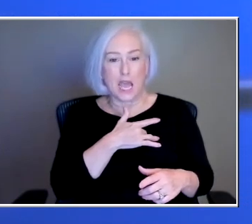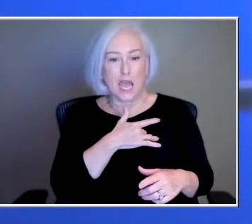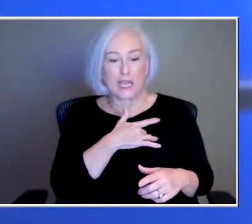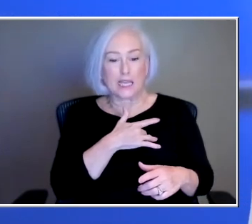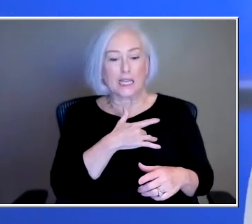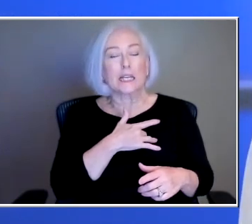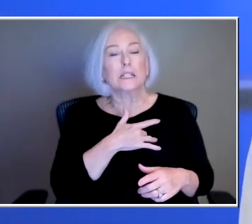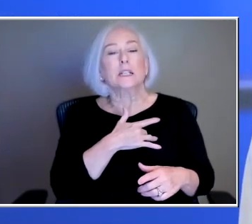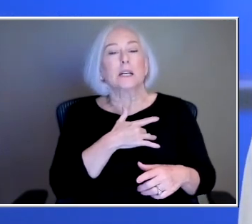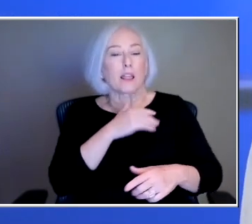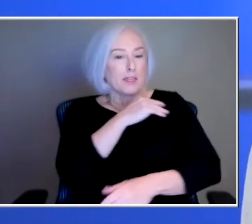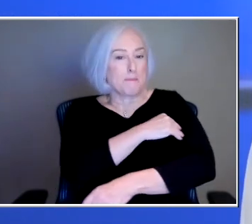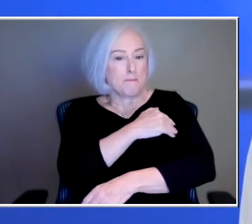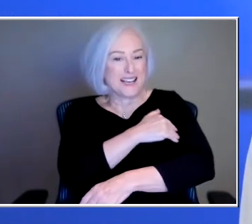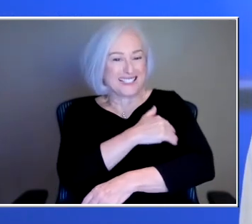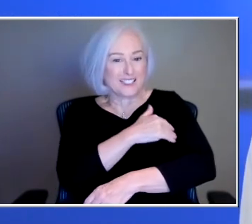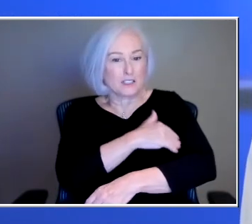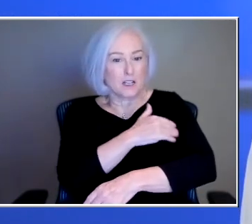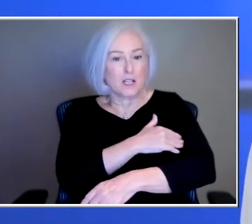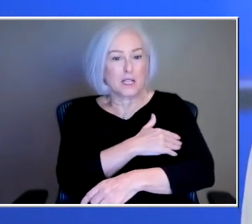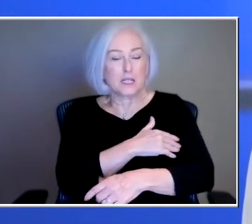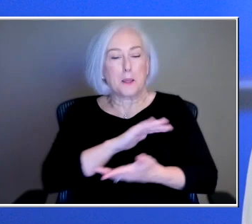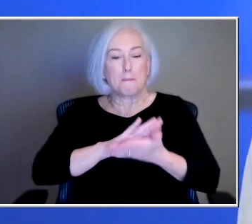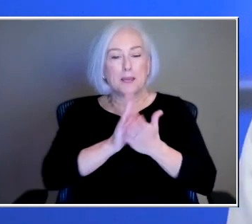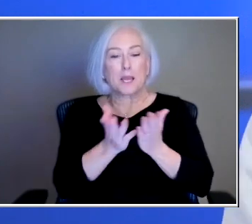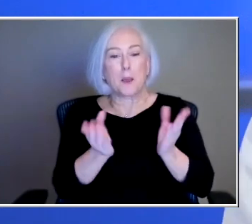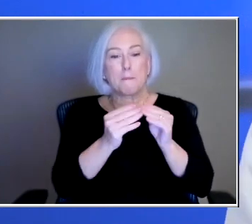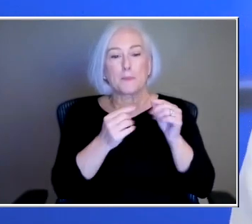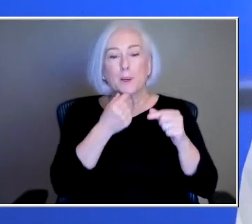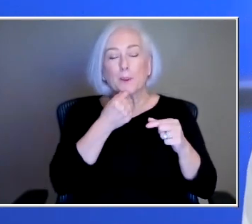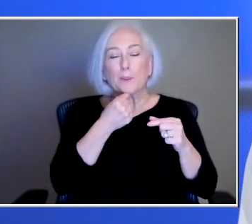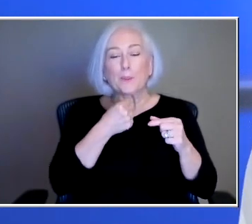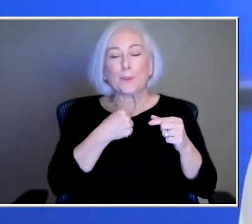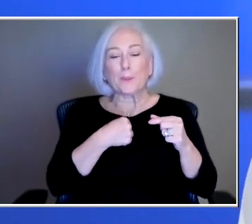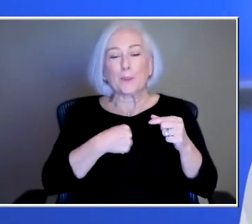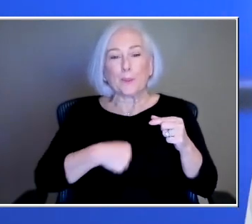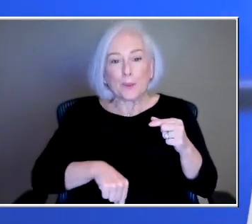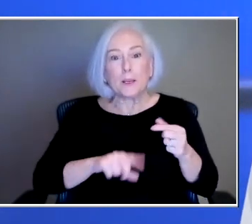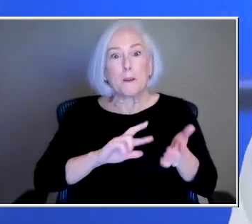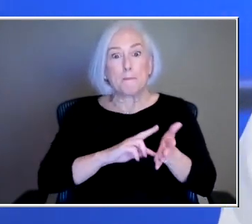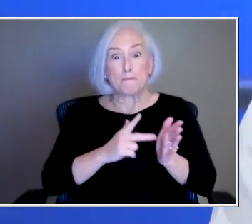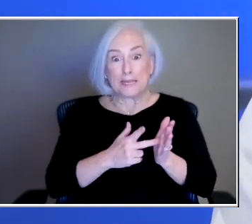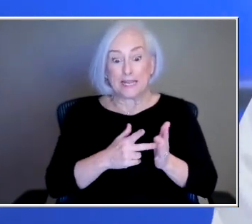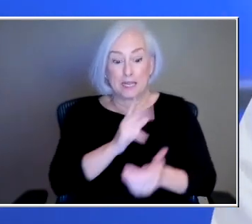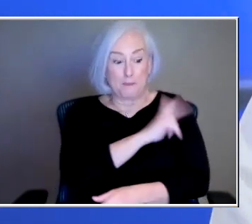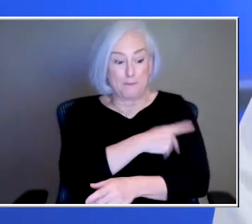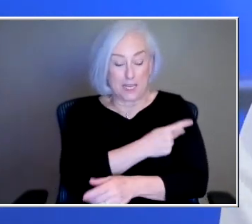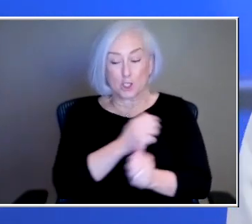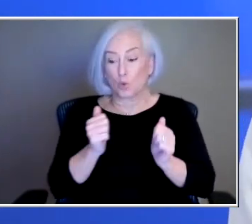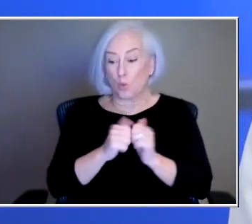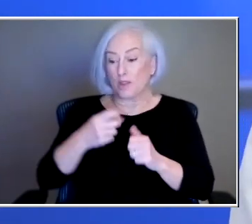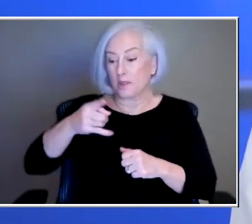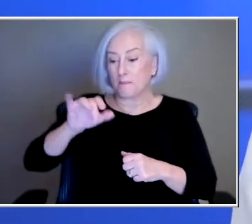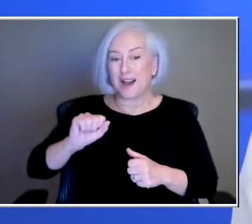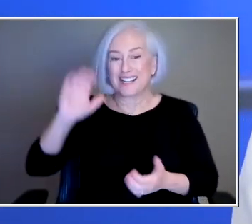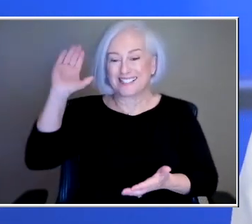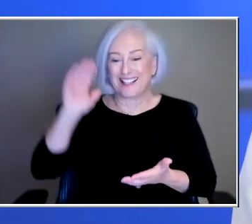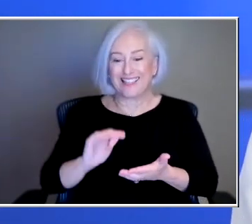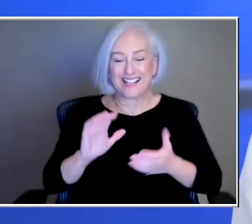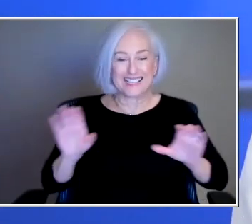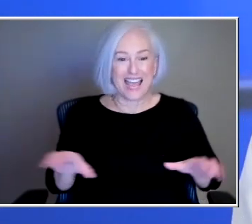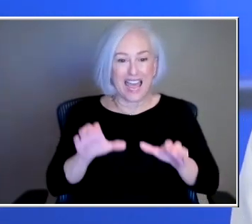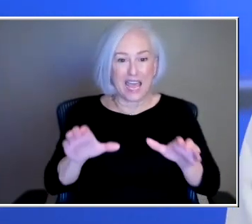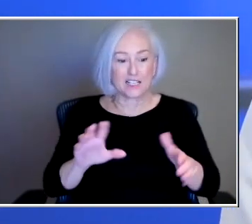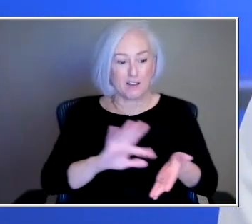muscle tissue. And so naturally patients with POTS are going to be less active and things like that. So we get cardiac deconditioning. So it becomes